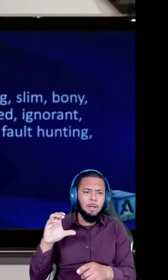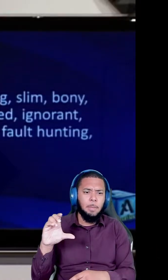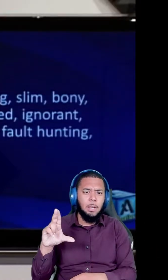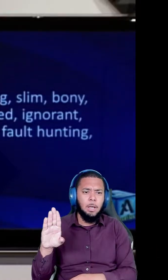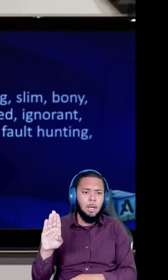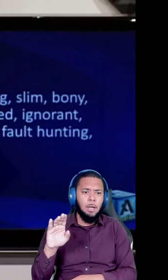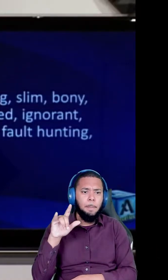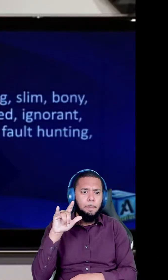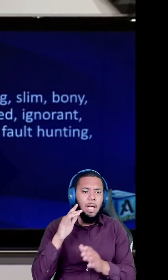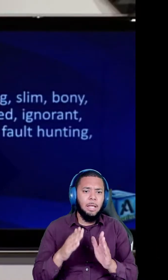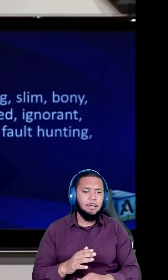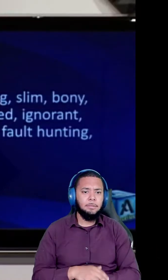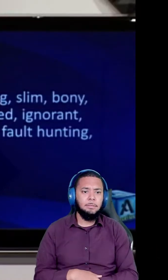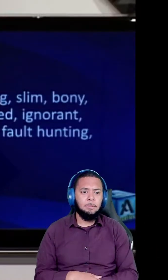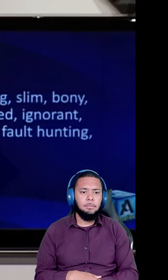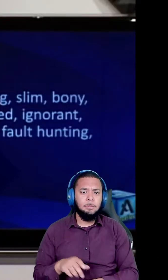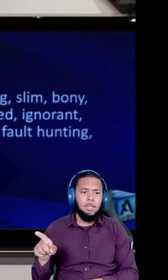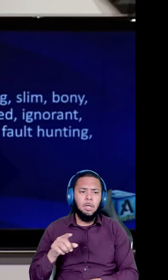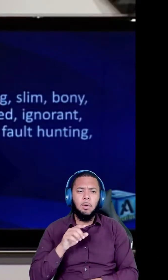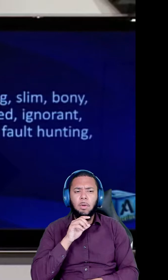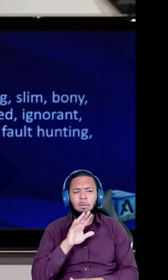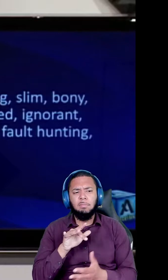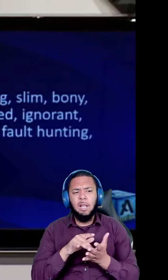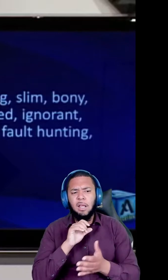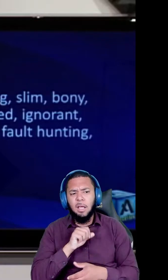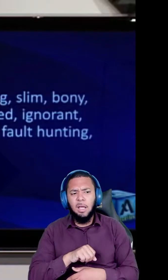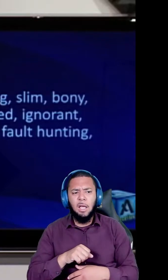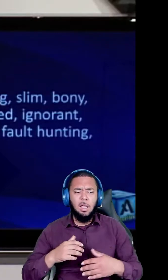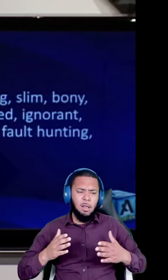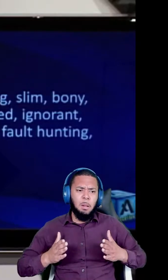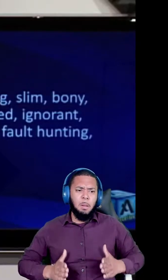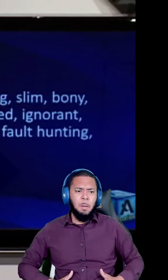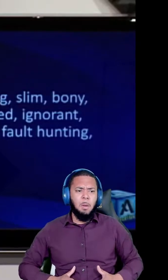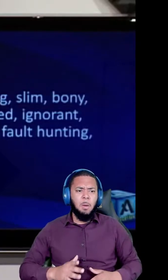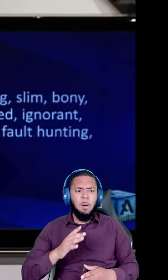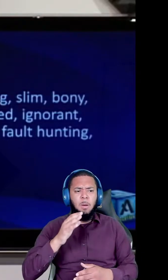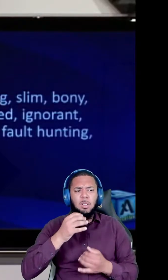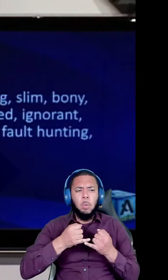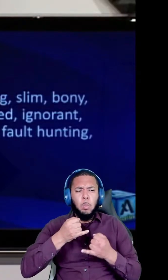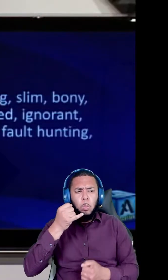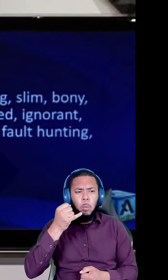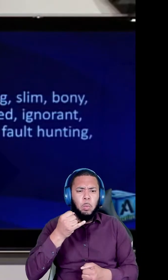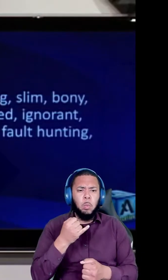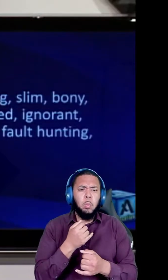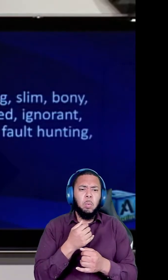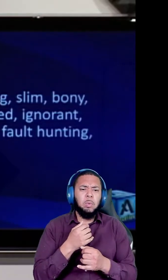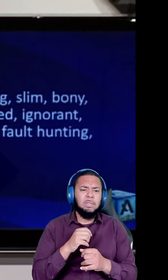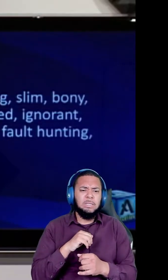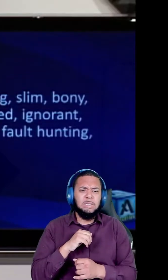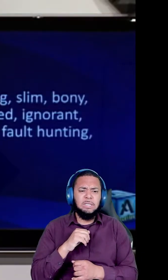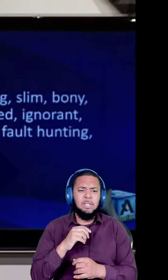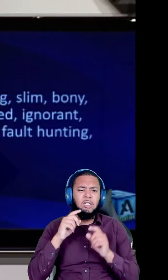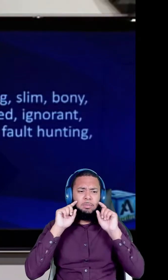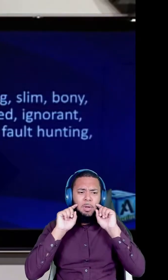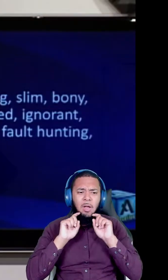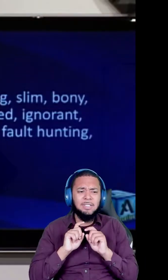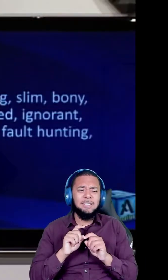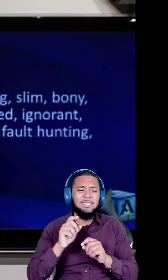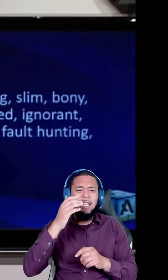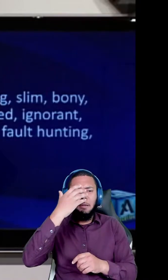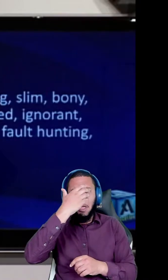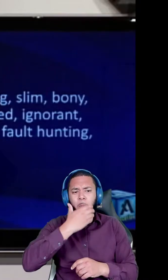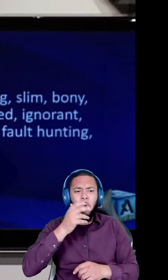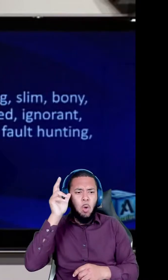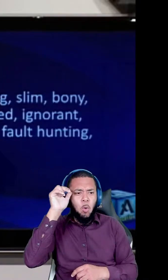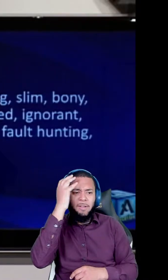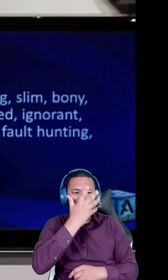a middle-aged, long, slim, bony, smooth-shaven, horse-faced, ignorant, stingy, malicious, snarling, fault-hunting, moat